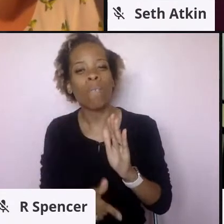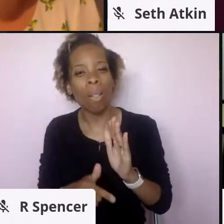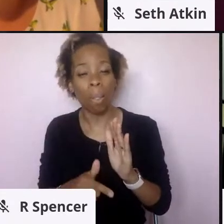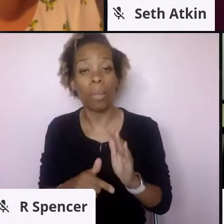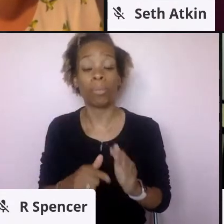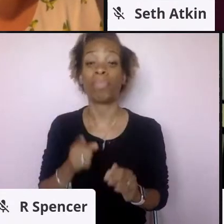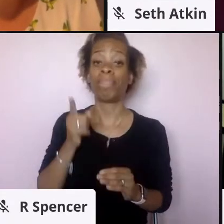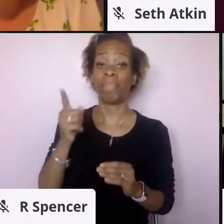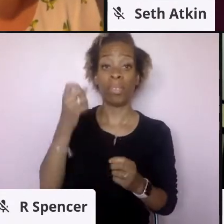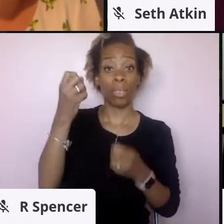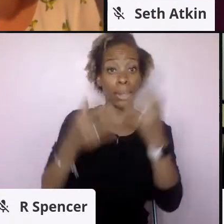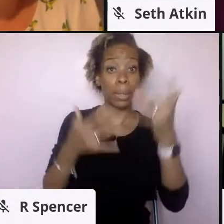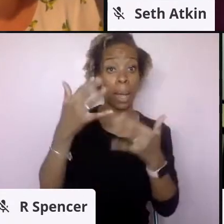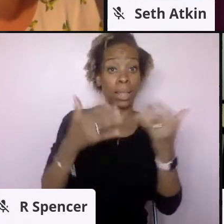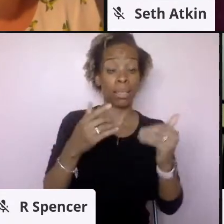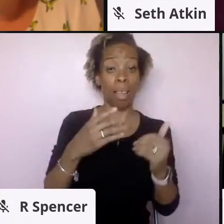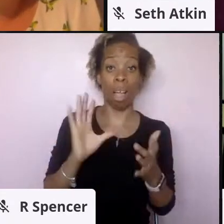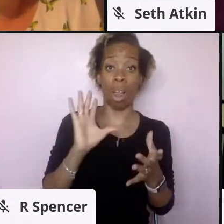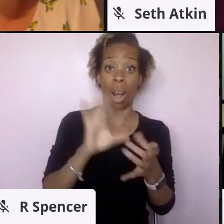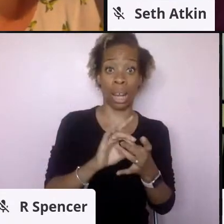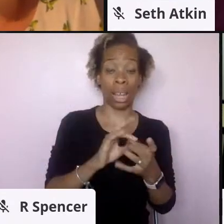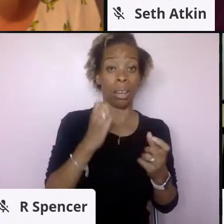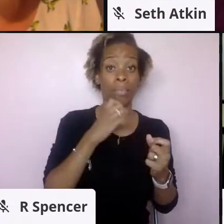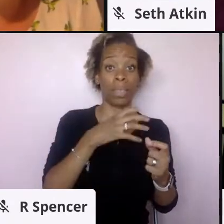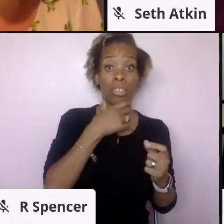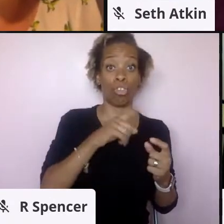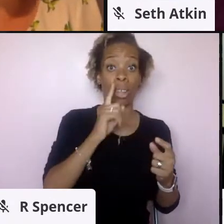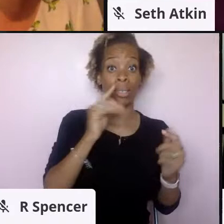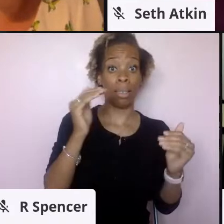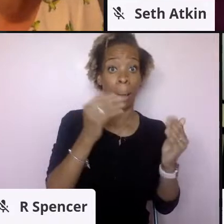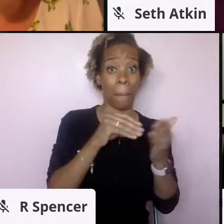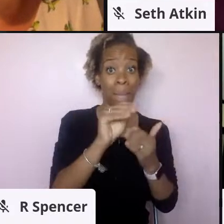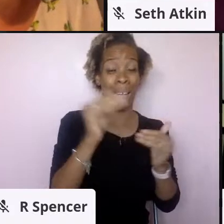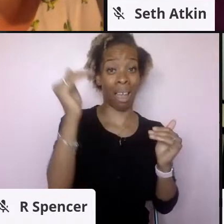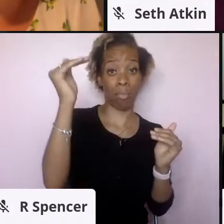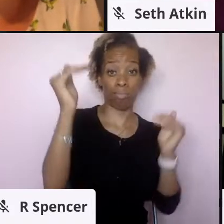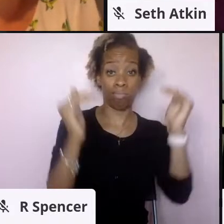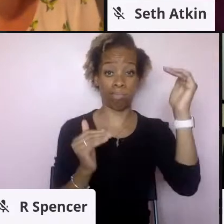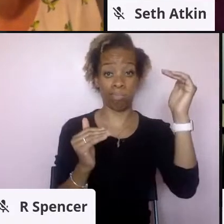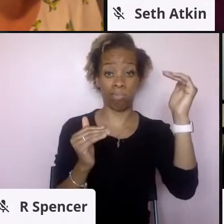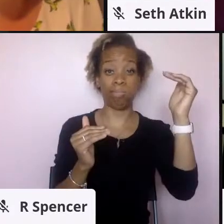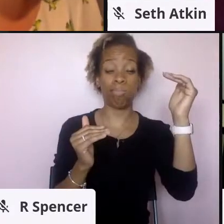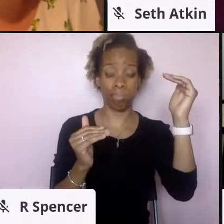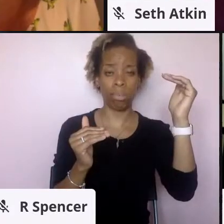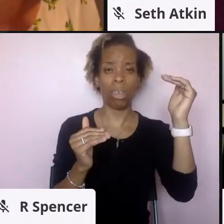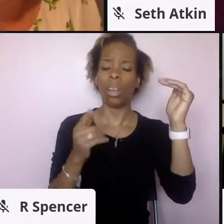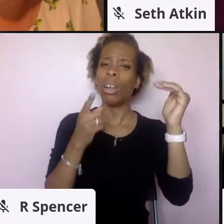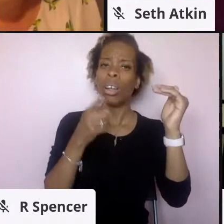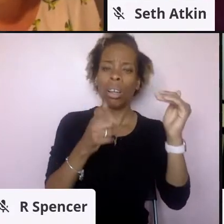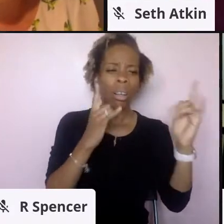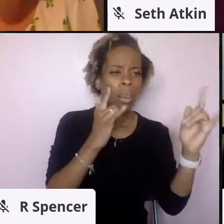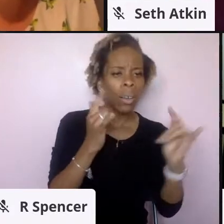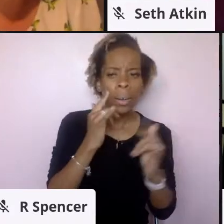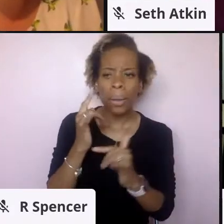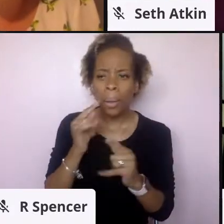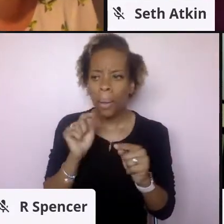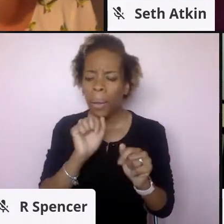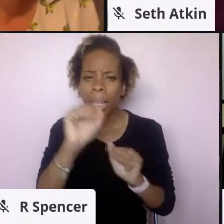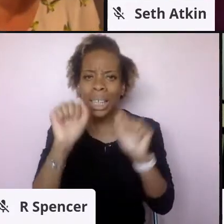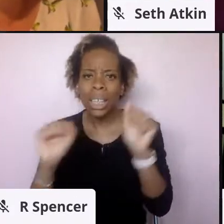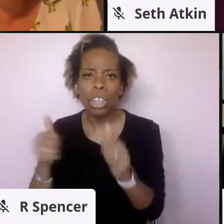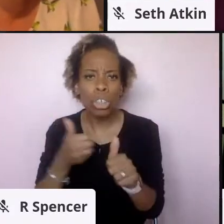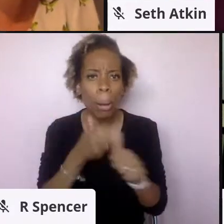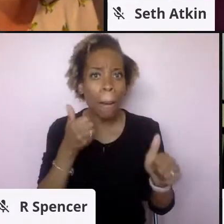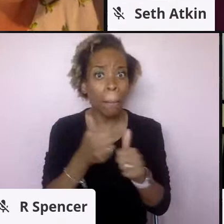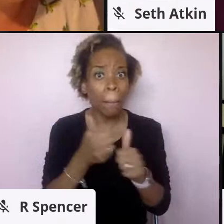really highlight the sort of relative how well individual employers are doing relative to others, it can be a really helpful way